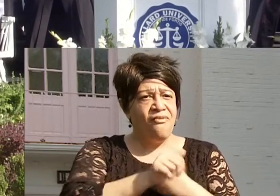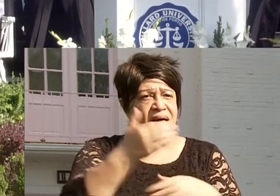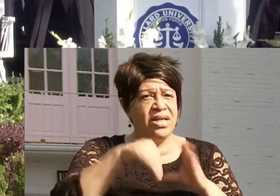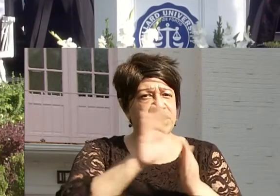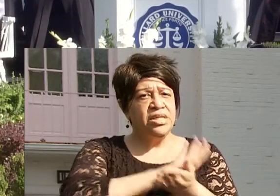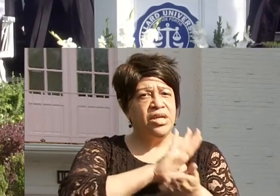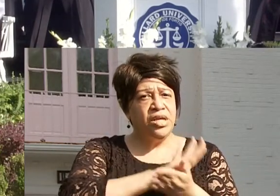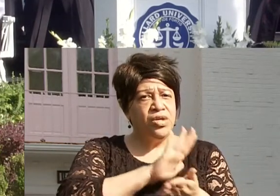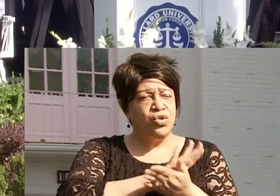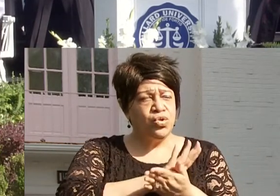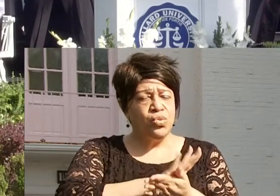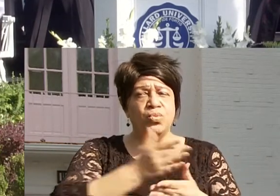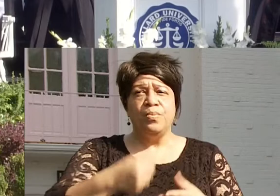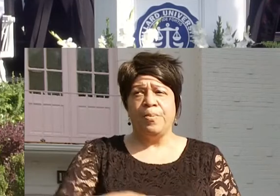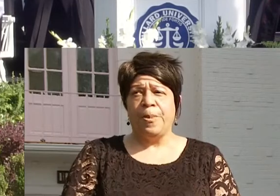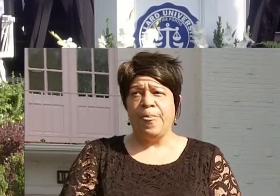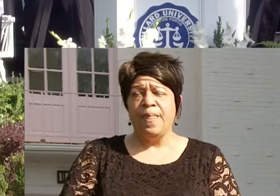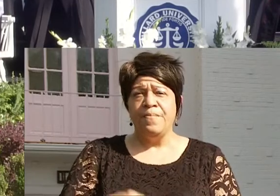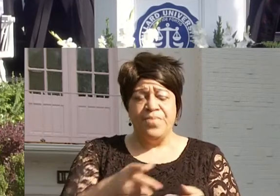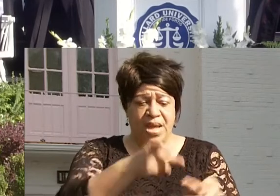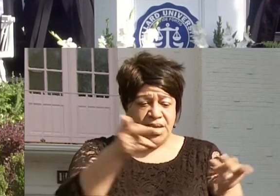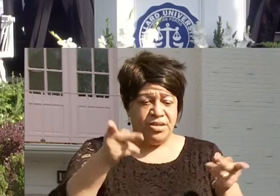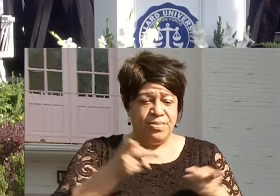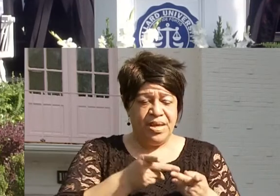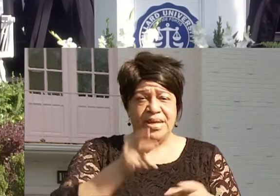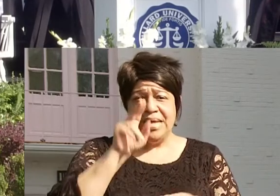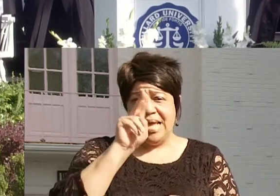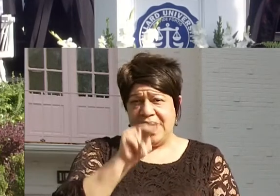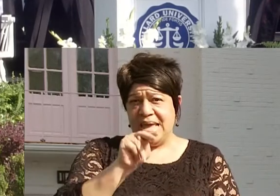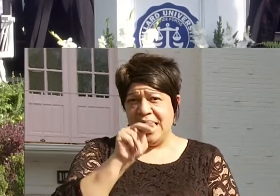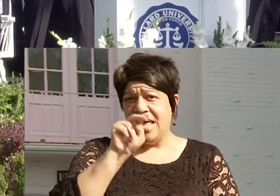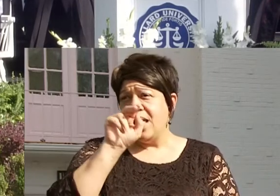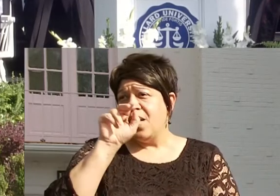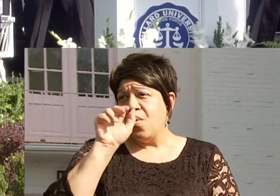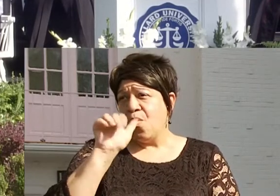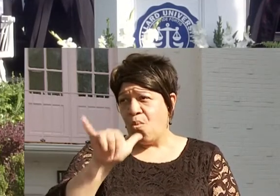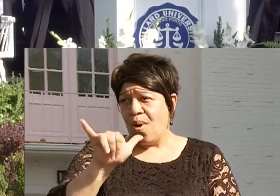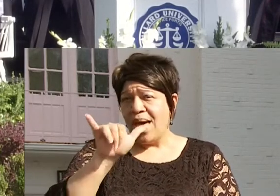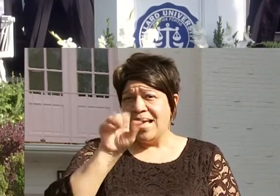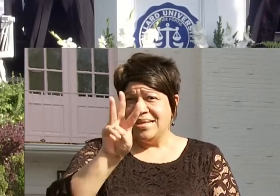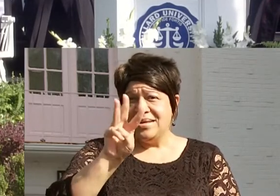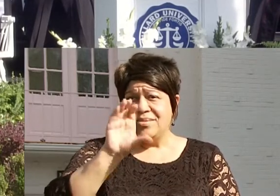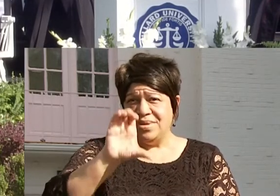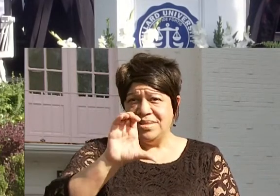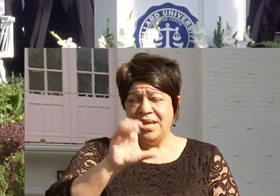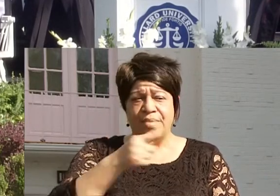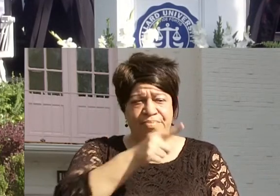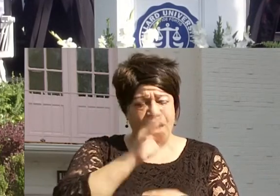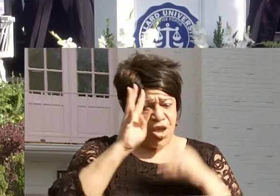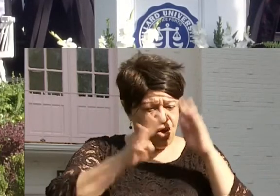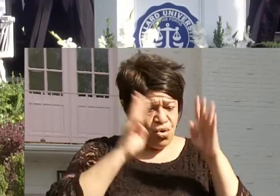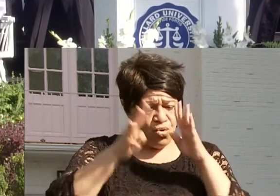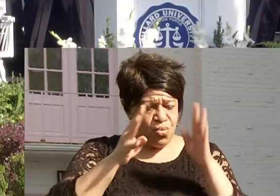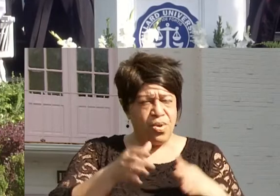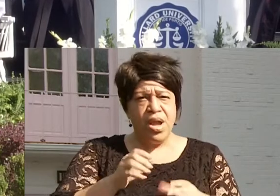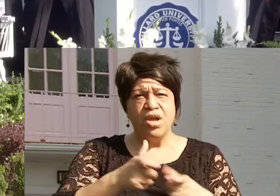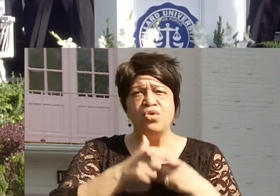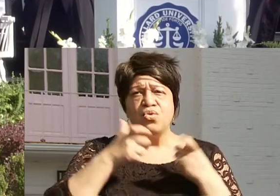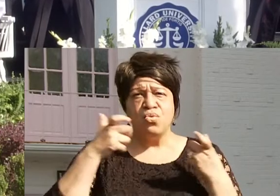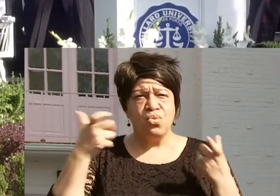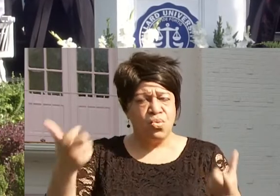In the position of chairman of the NYWC, he created great task force that addressed